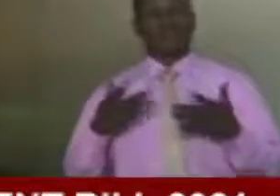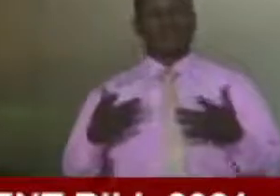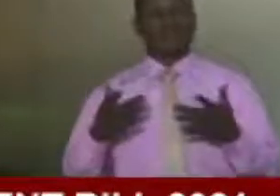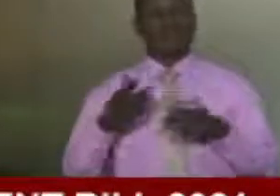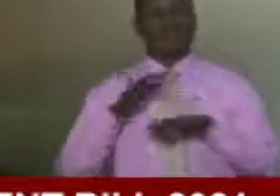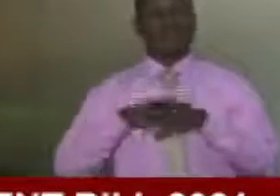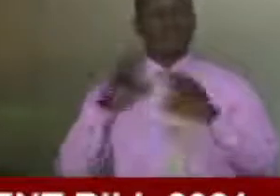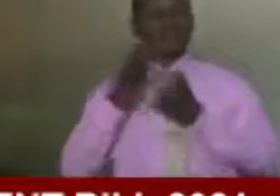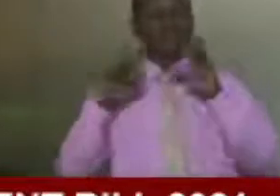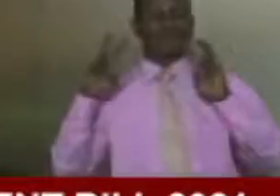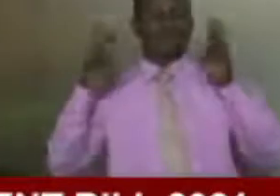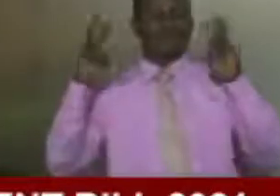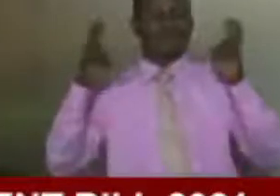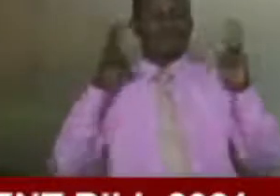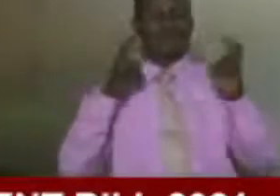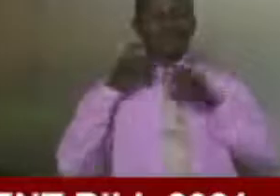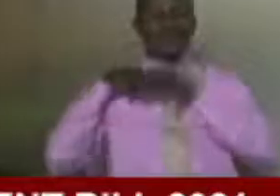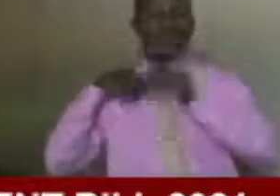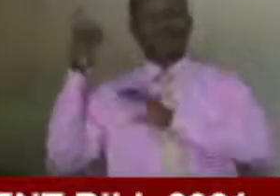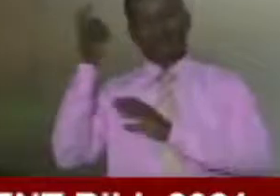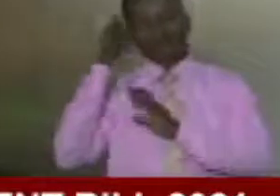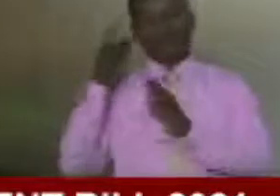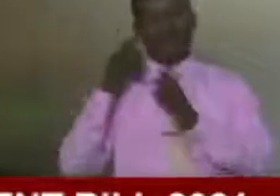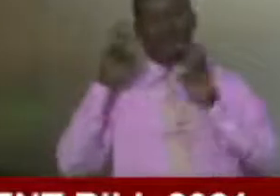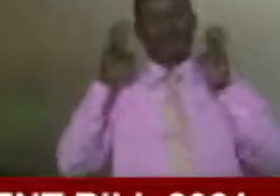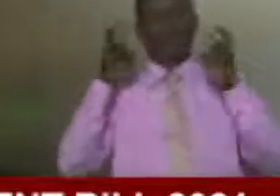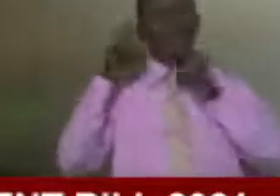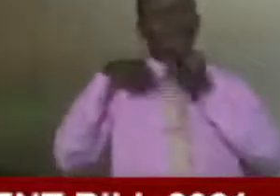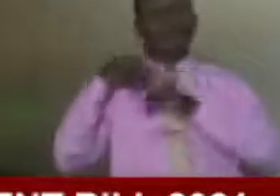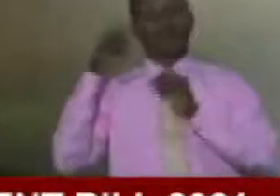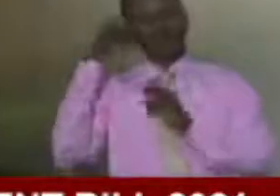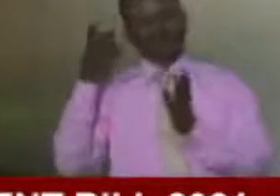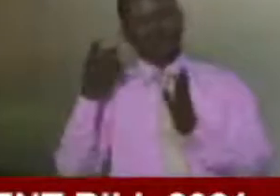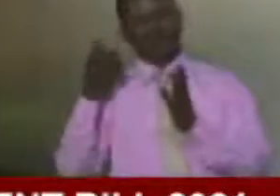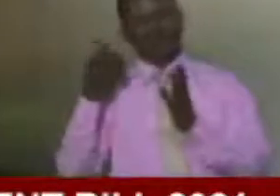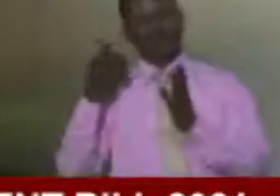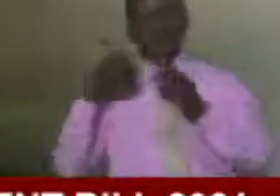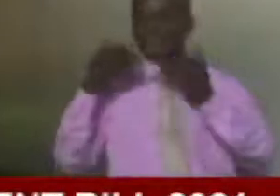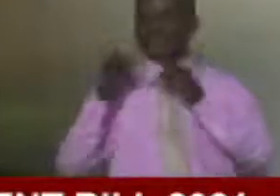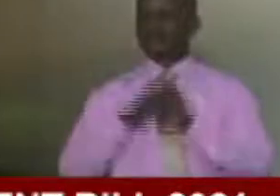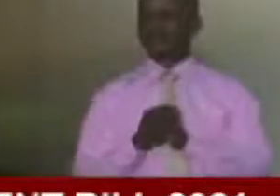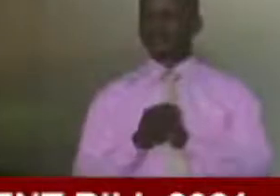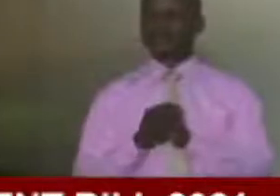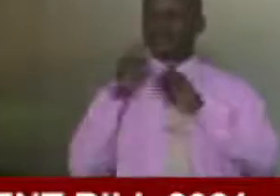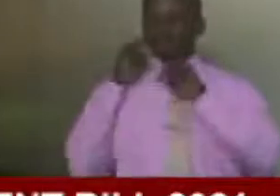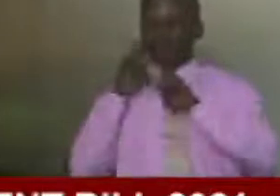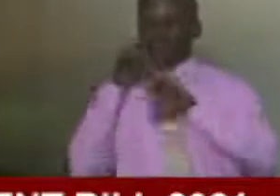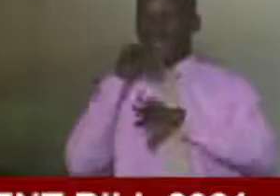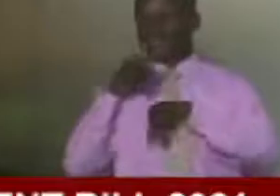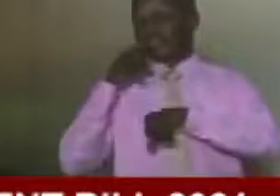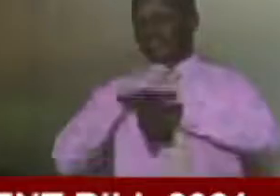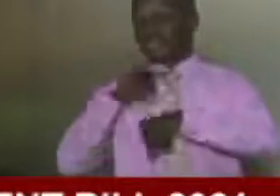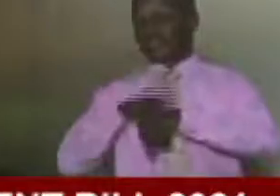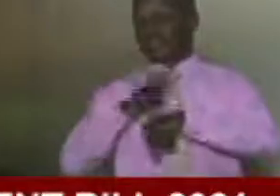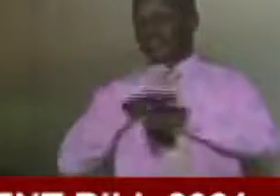issues. You're talking about a document that has five times been sent back to the sender. And now we're looking at the timeliness of